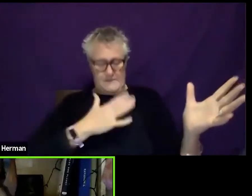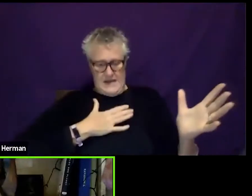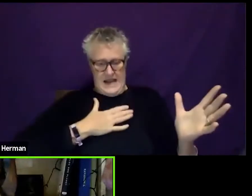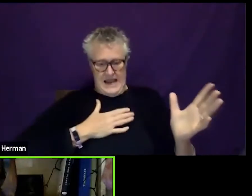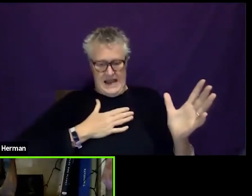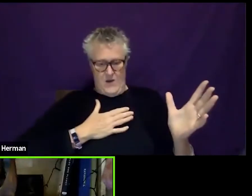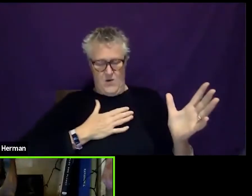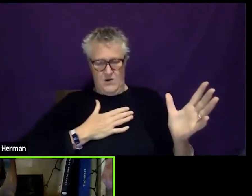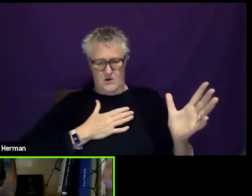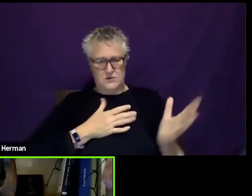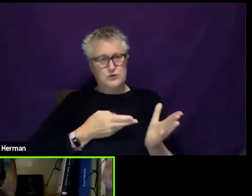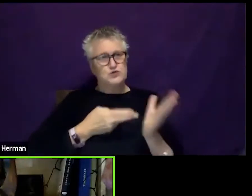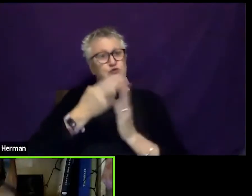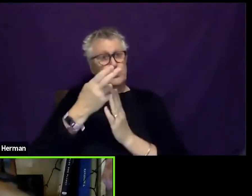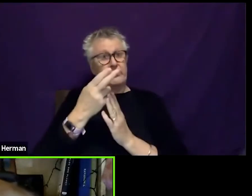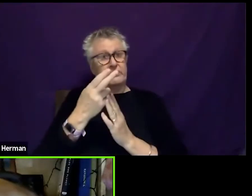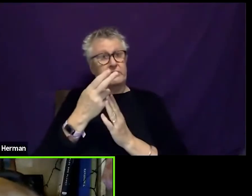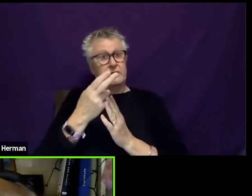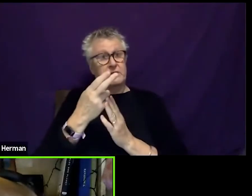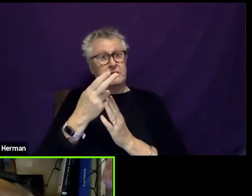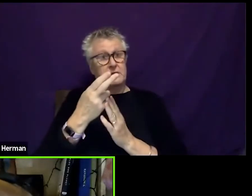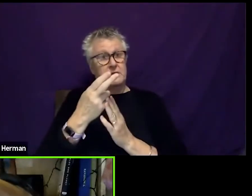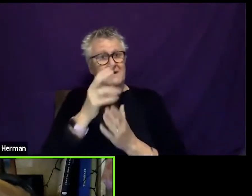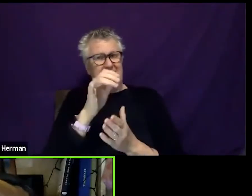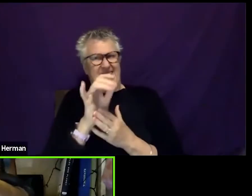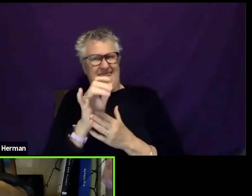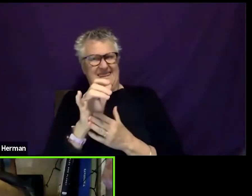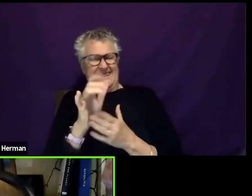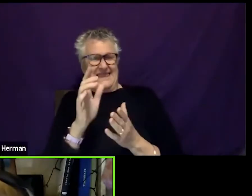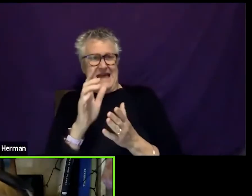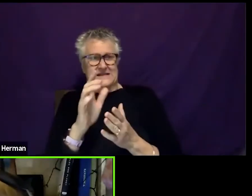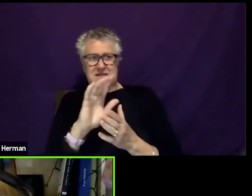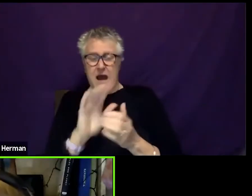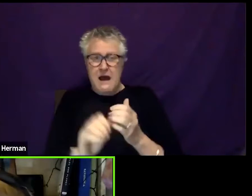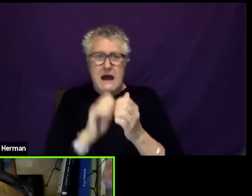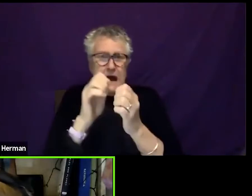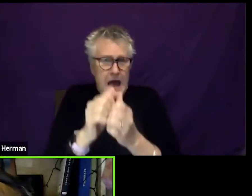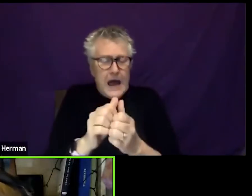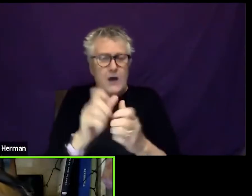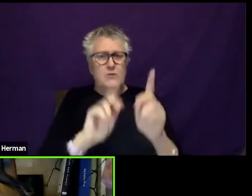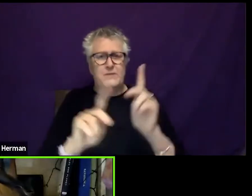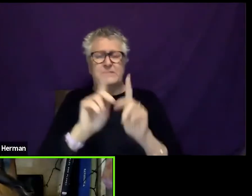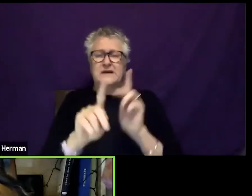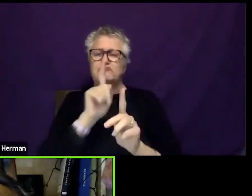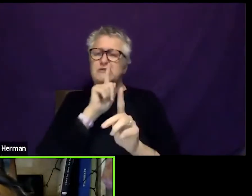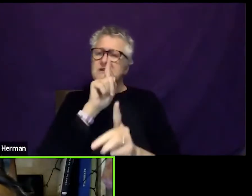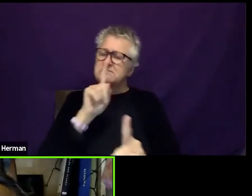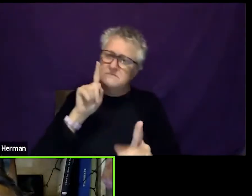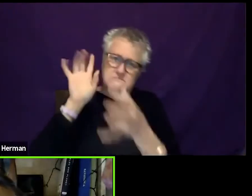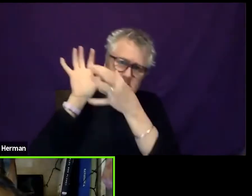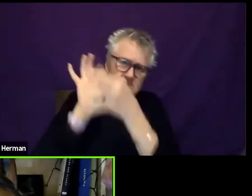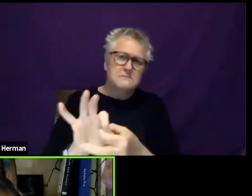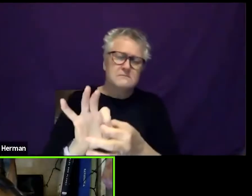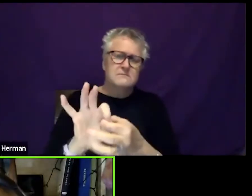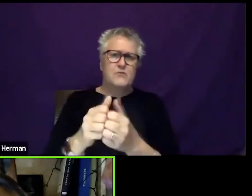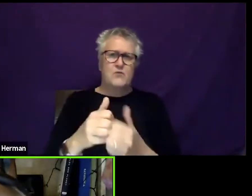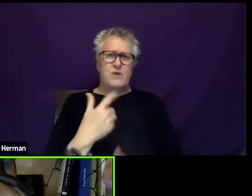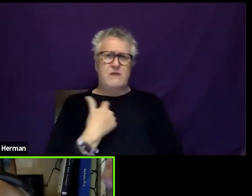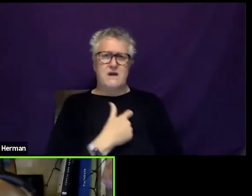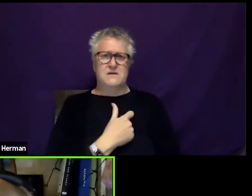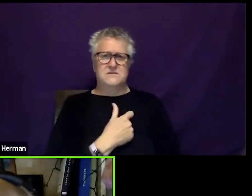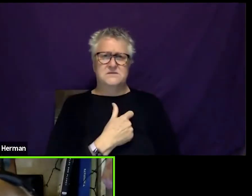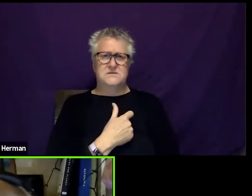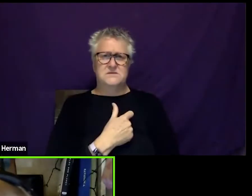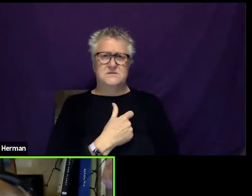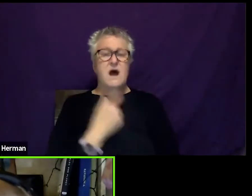us. And I think that's something through, you know, even the staying in has been really powerful. And I always say to the non-disabled people